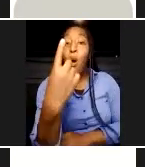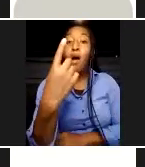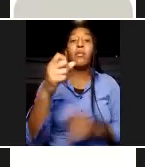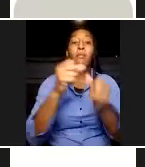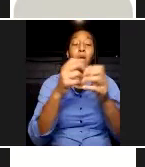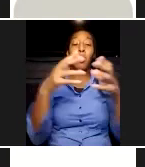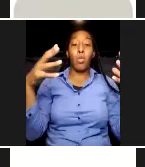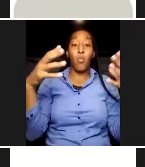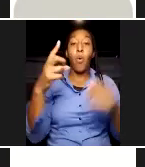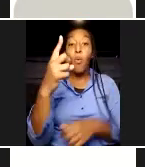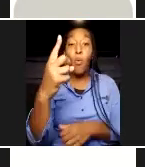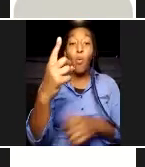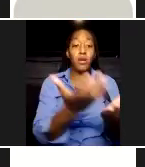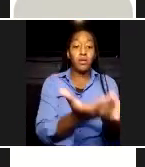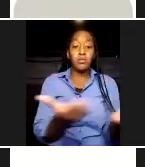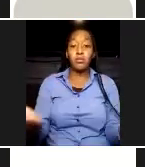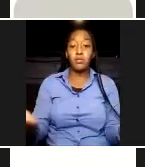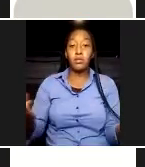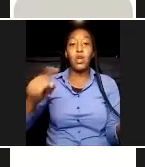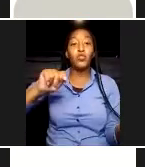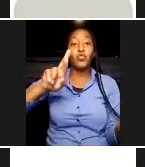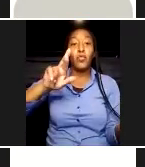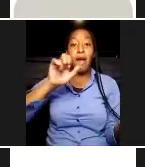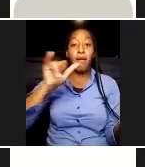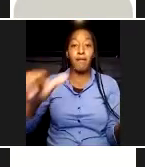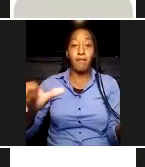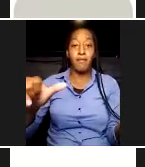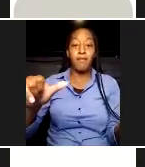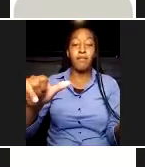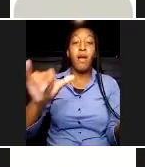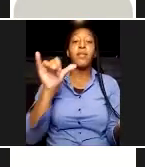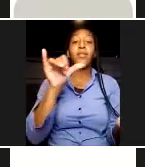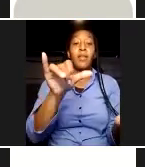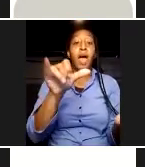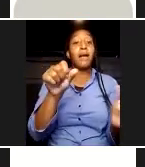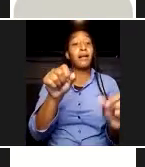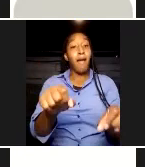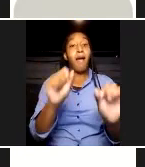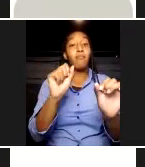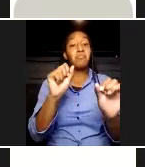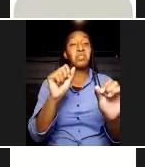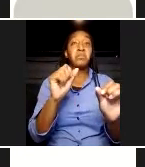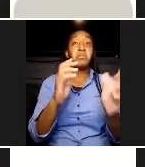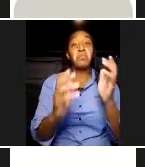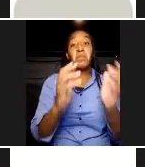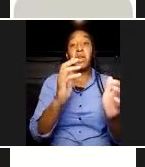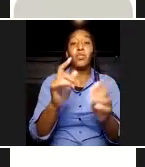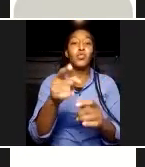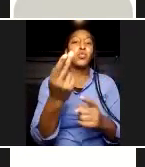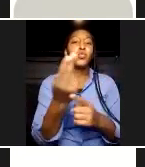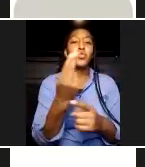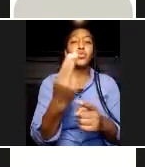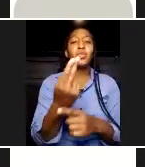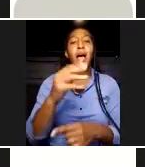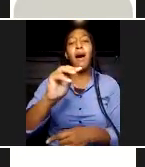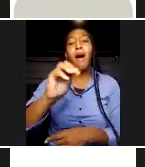can be and like a tray that would have like a dinner that you would put in the oven,